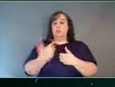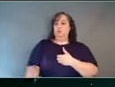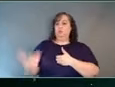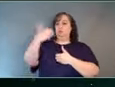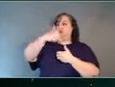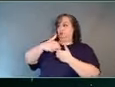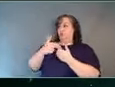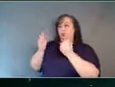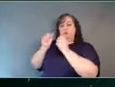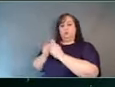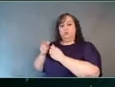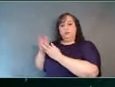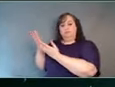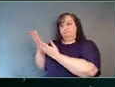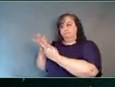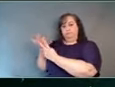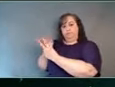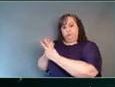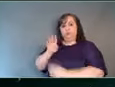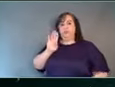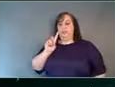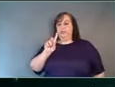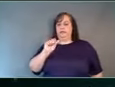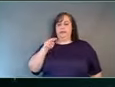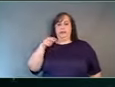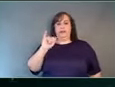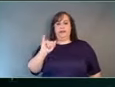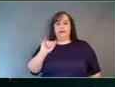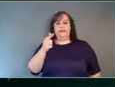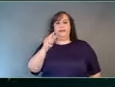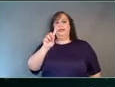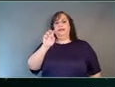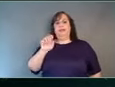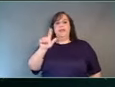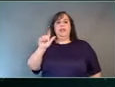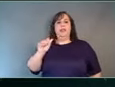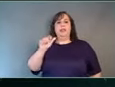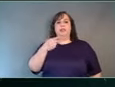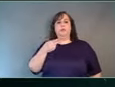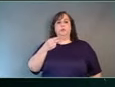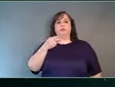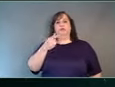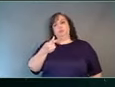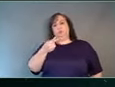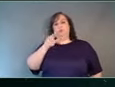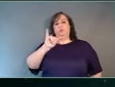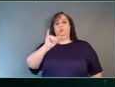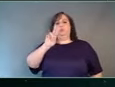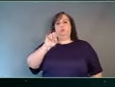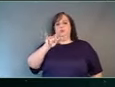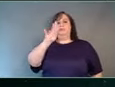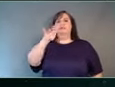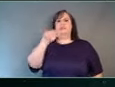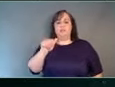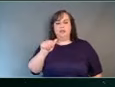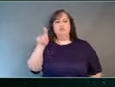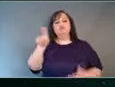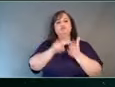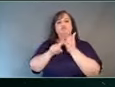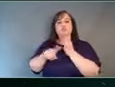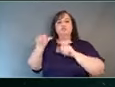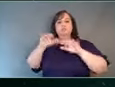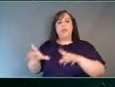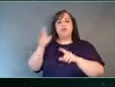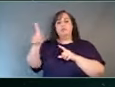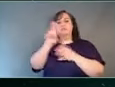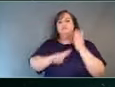deputy instrument scientist for the DART mission at the Johns Hopkins University Applied Physics Laboratory.